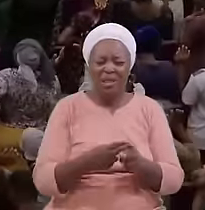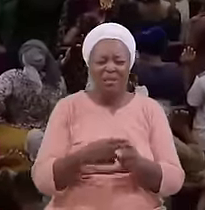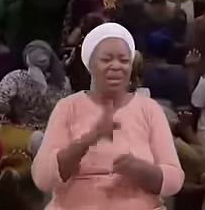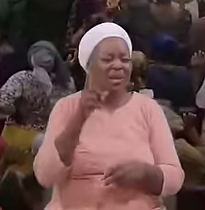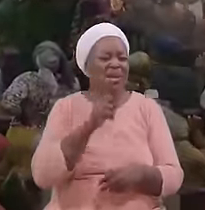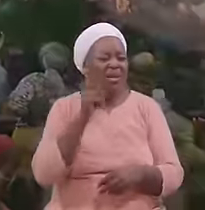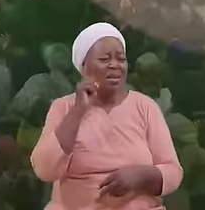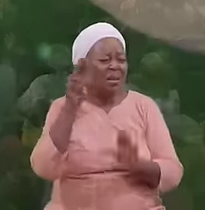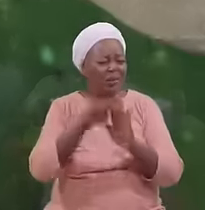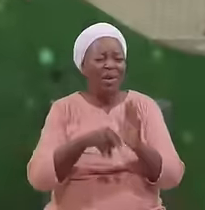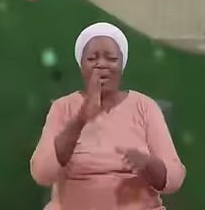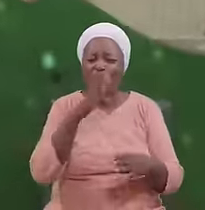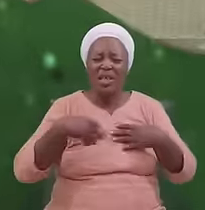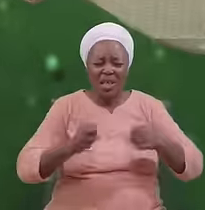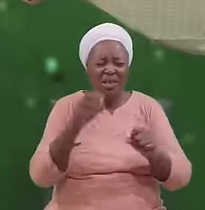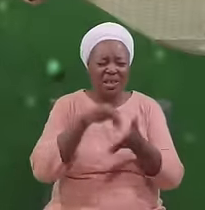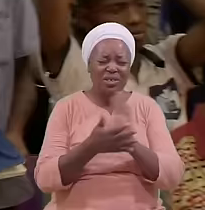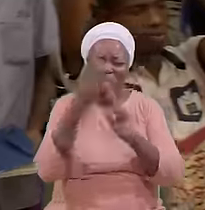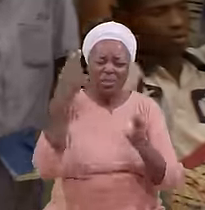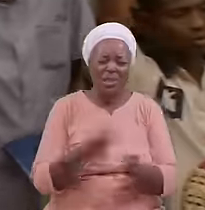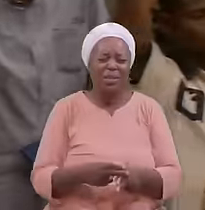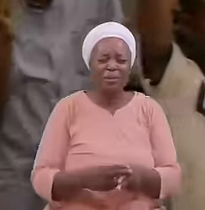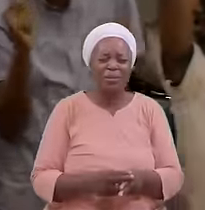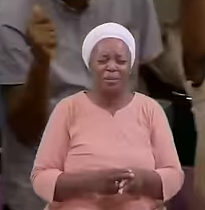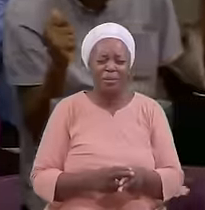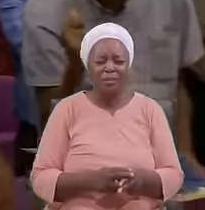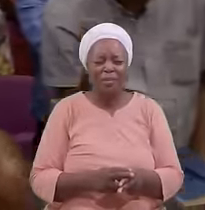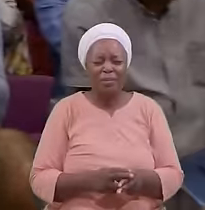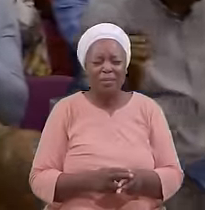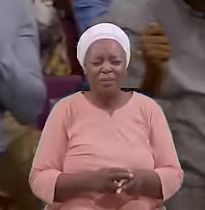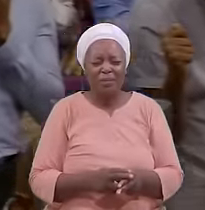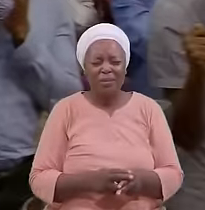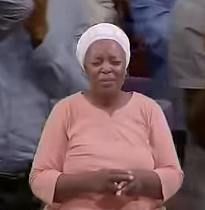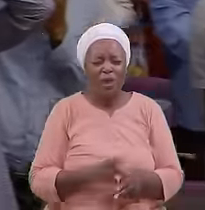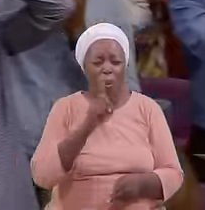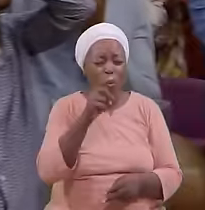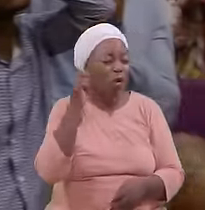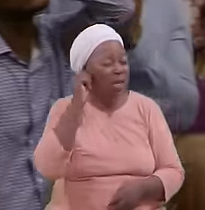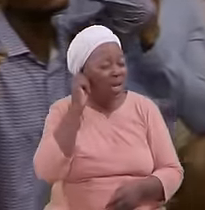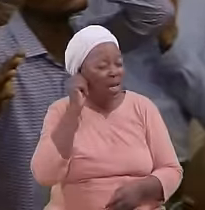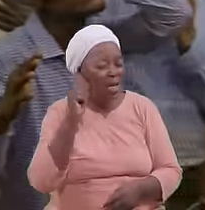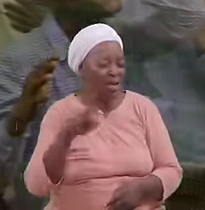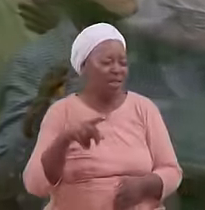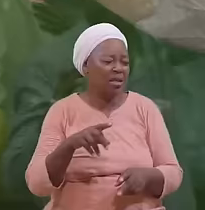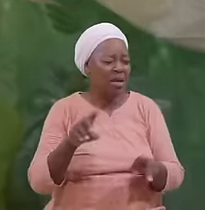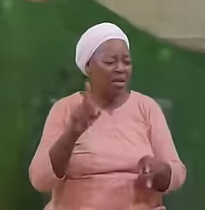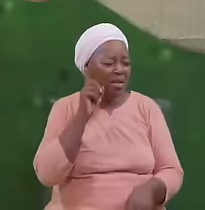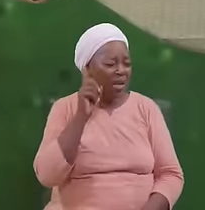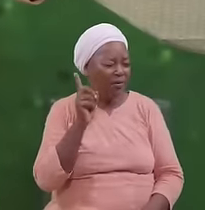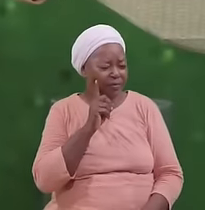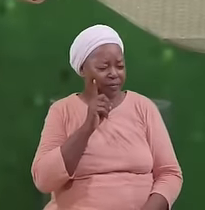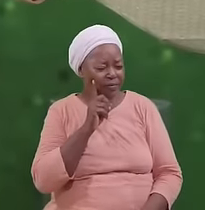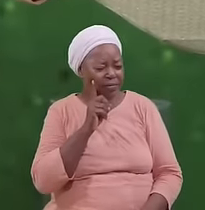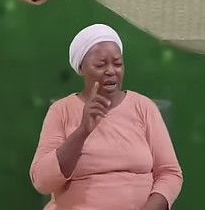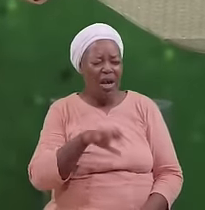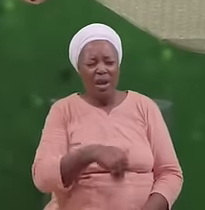Deafness, be healed in Jesus' name. One ear deaf, the other